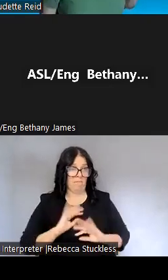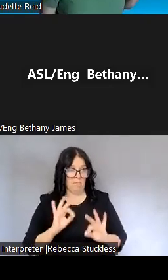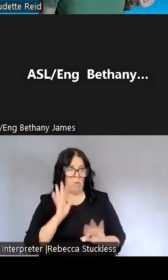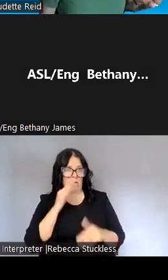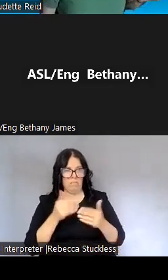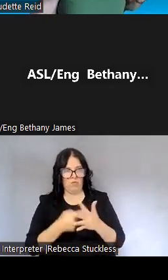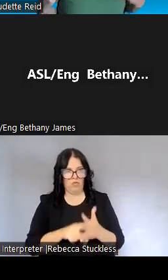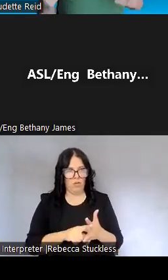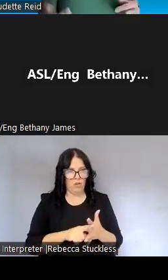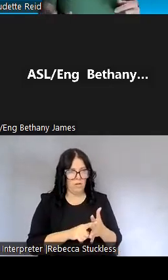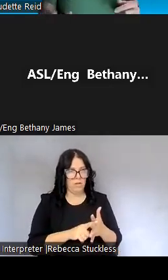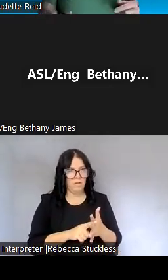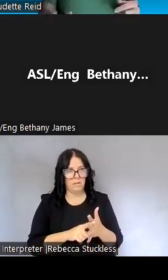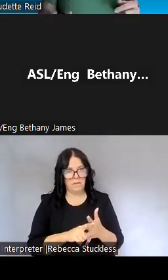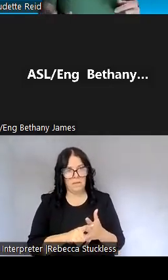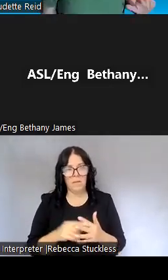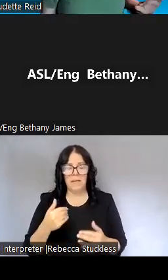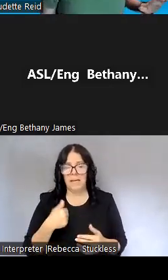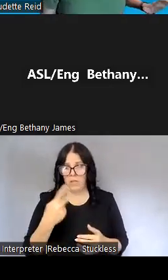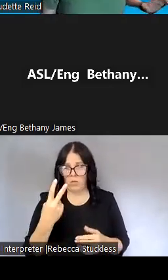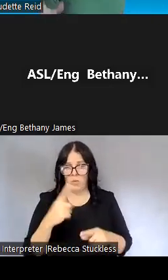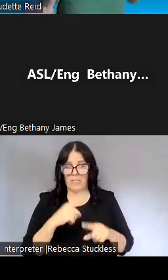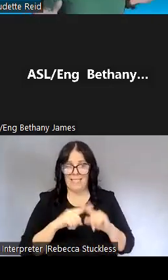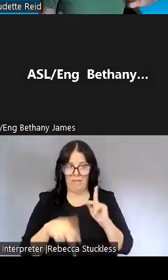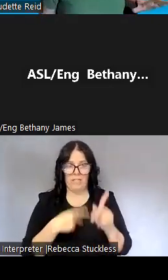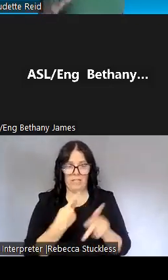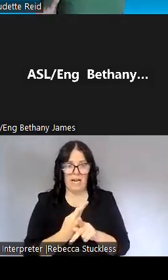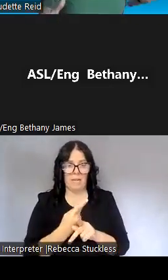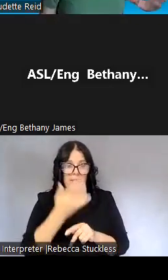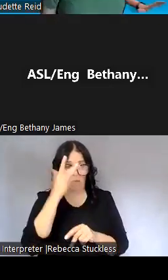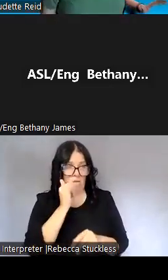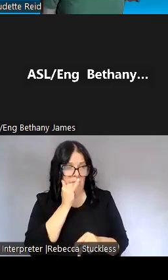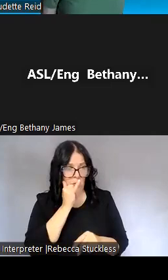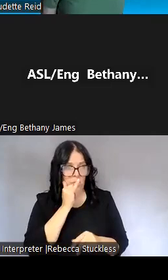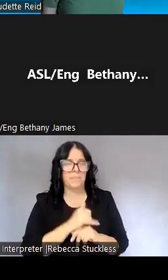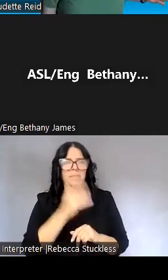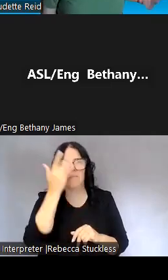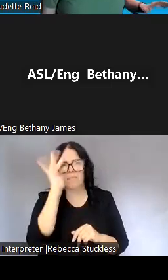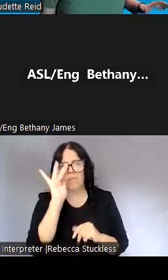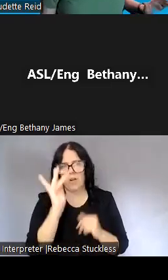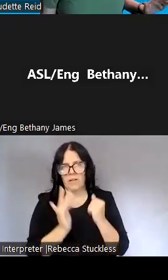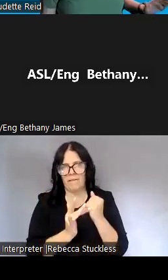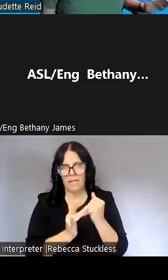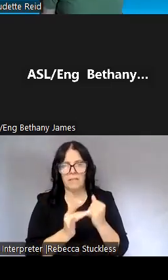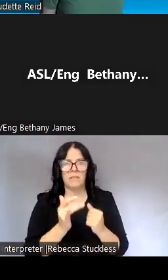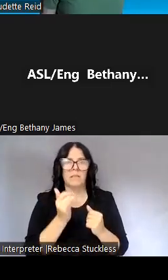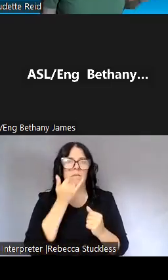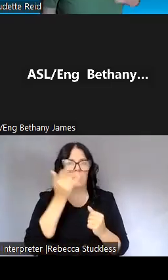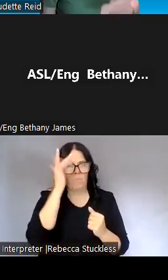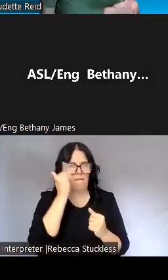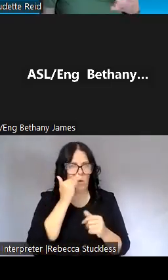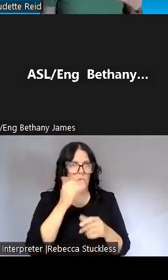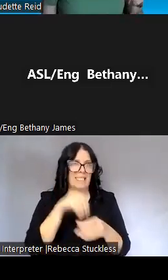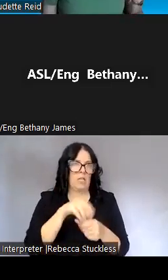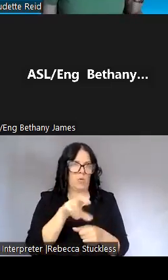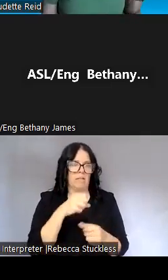So there are two types of smartphones, smart devices, smartphones in the United States,